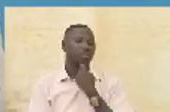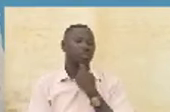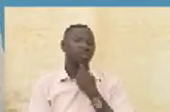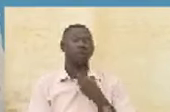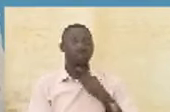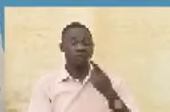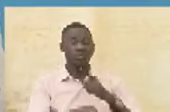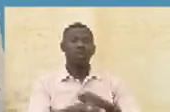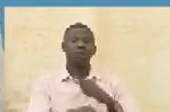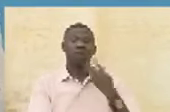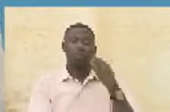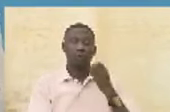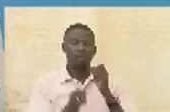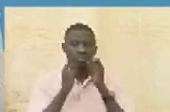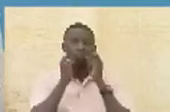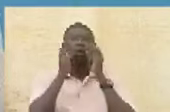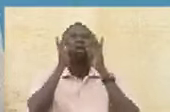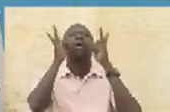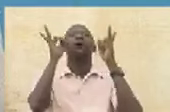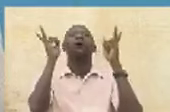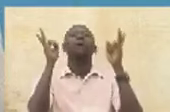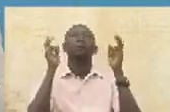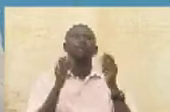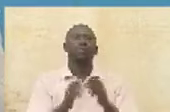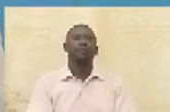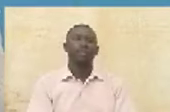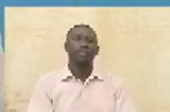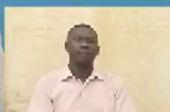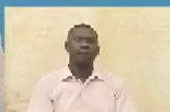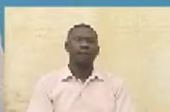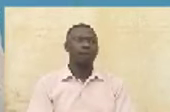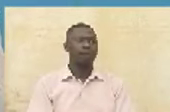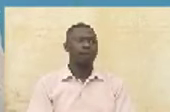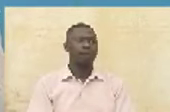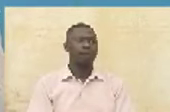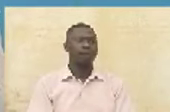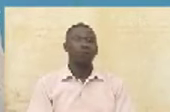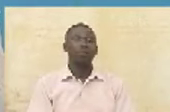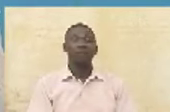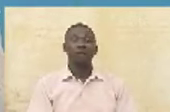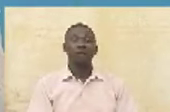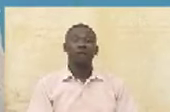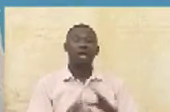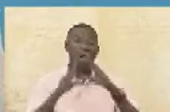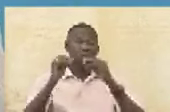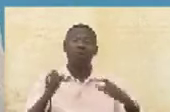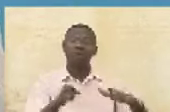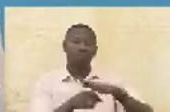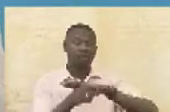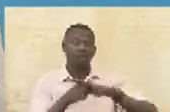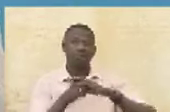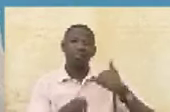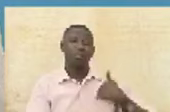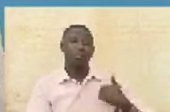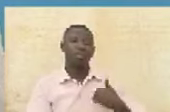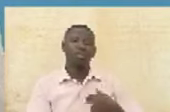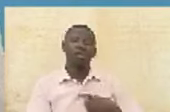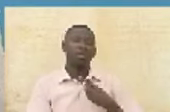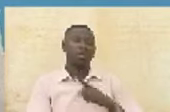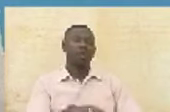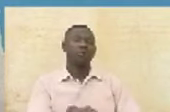Wednesday. That was the time when I became conscious. The room was filled up at that time.